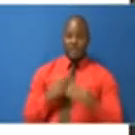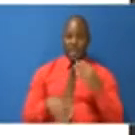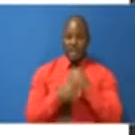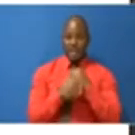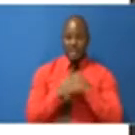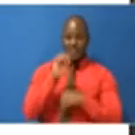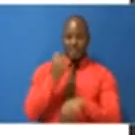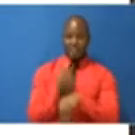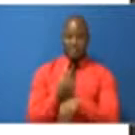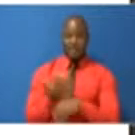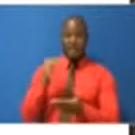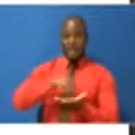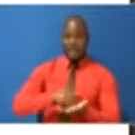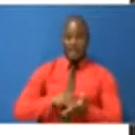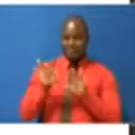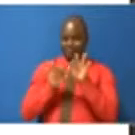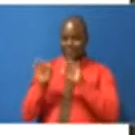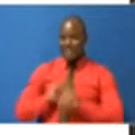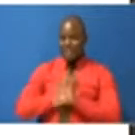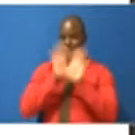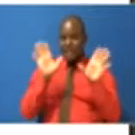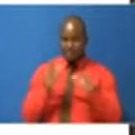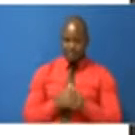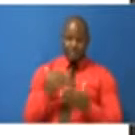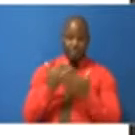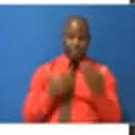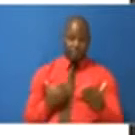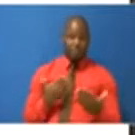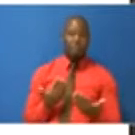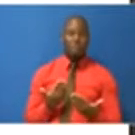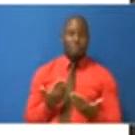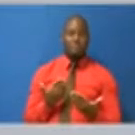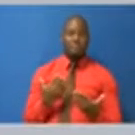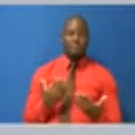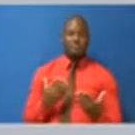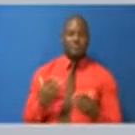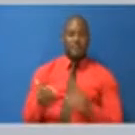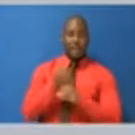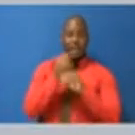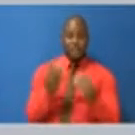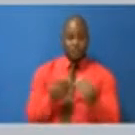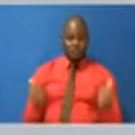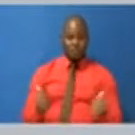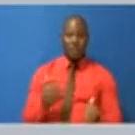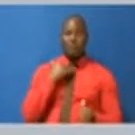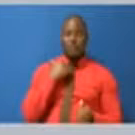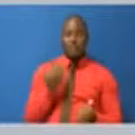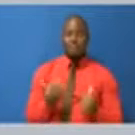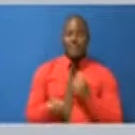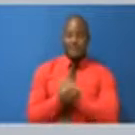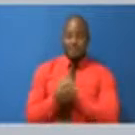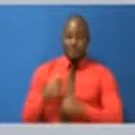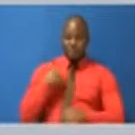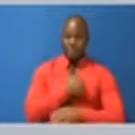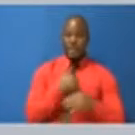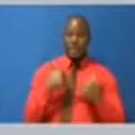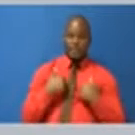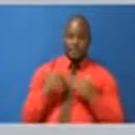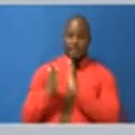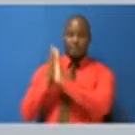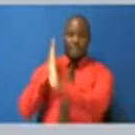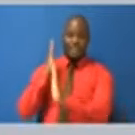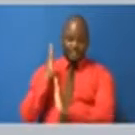30 seconds but again clarity so before before i get to the solution i would find advice that we have